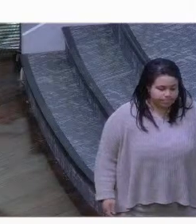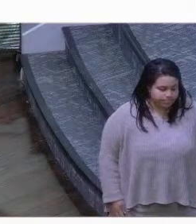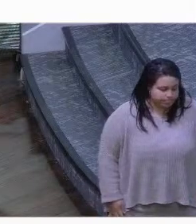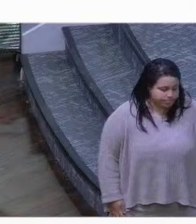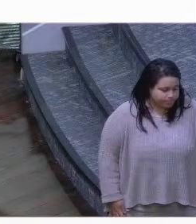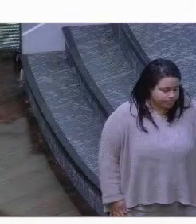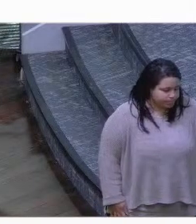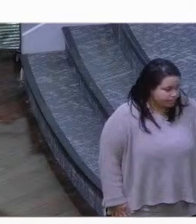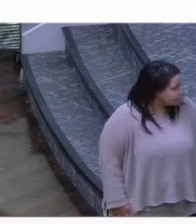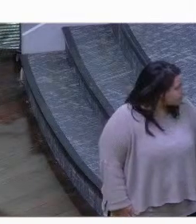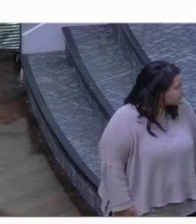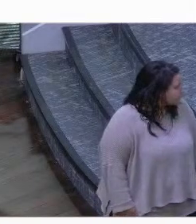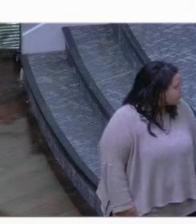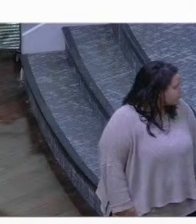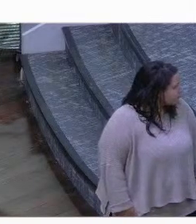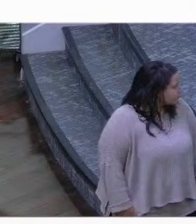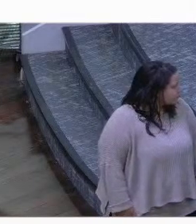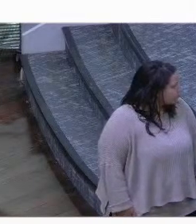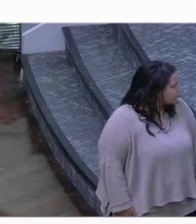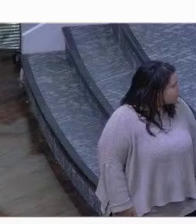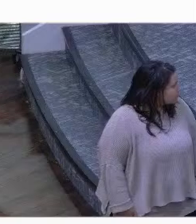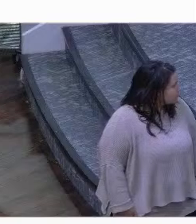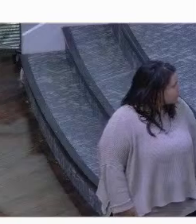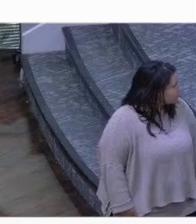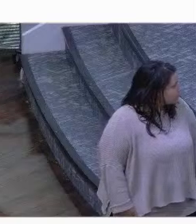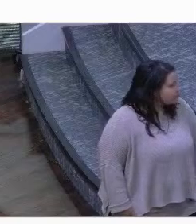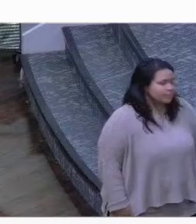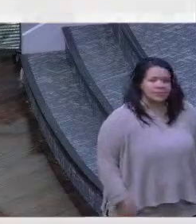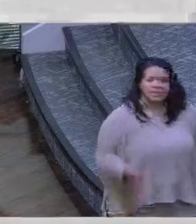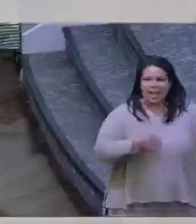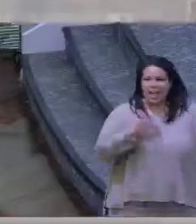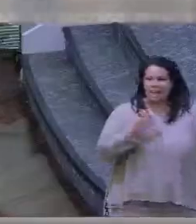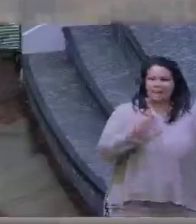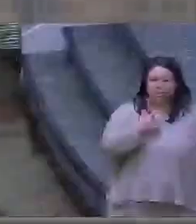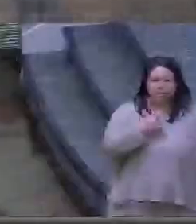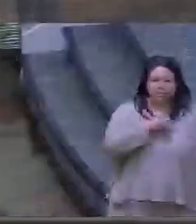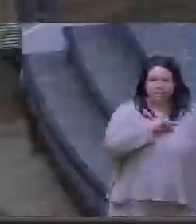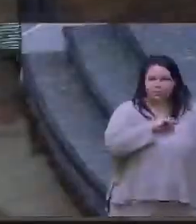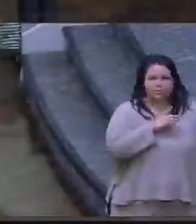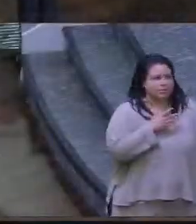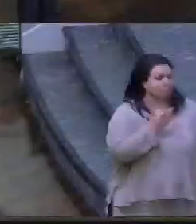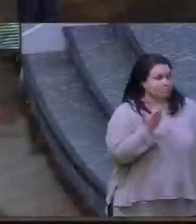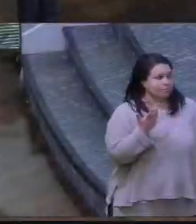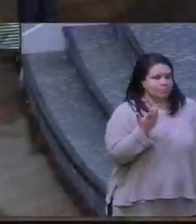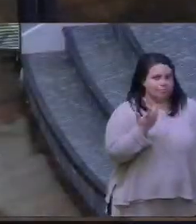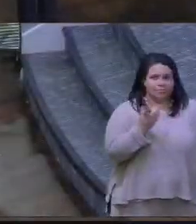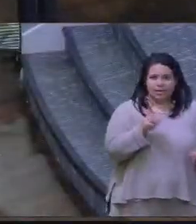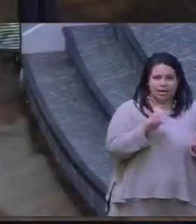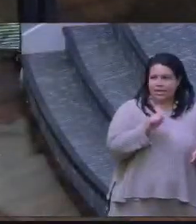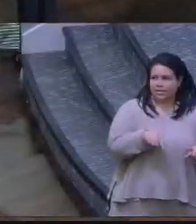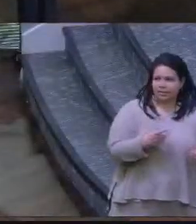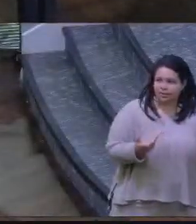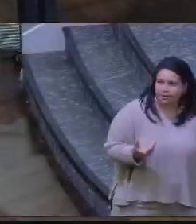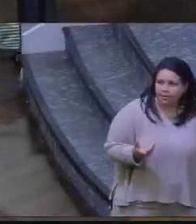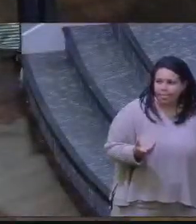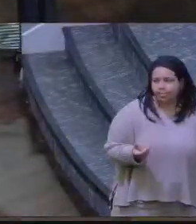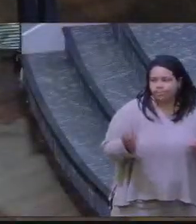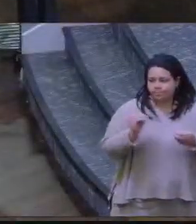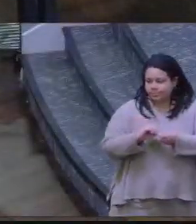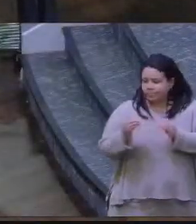All right, does anyone have any I questions? feel guilty not asking a question, but I really don't have one. The numbers are certainly